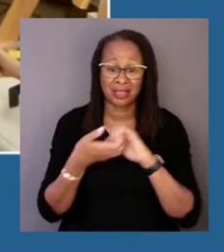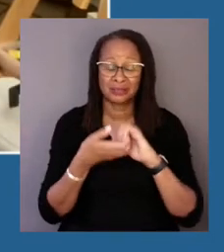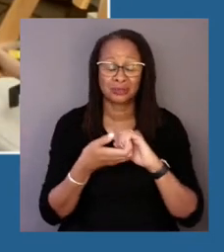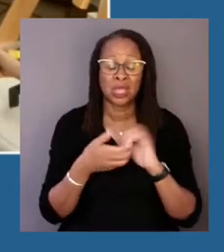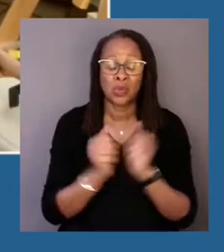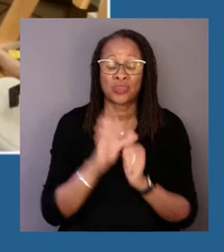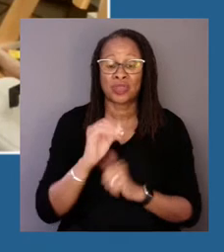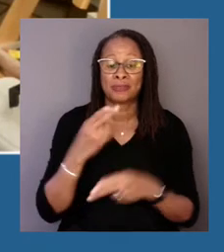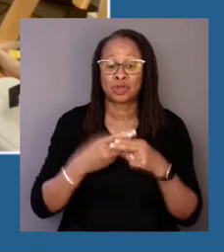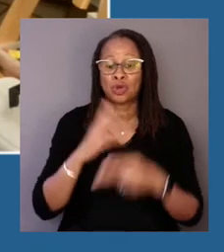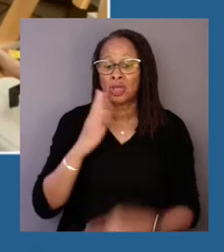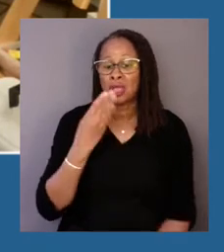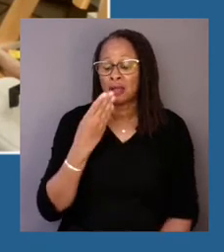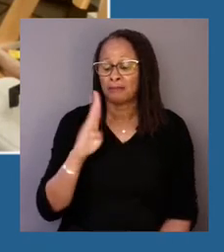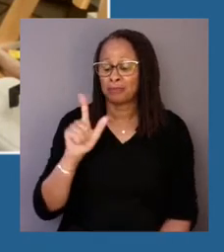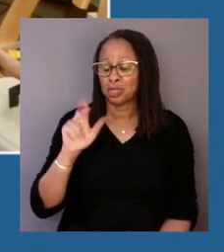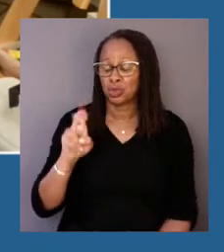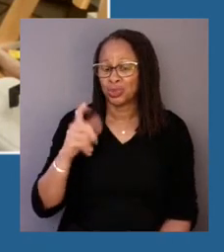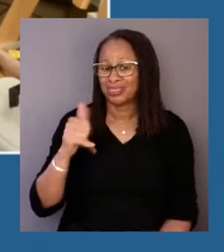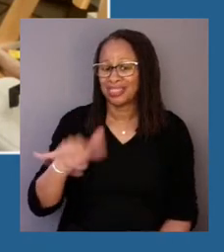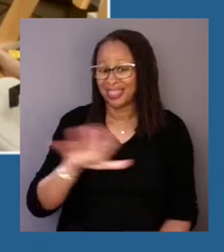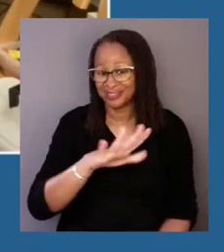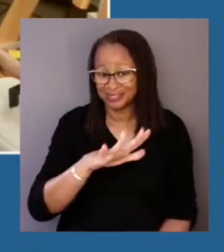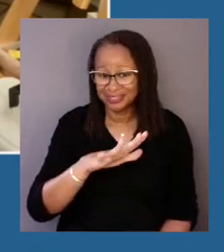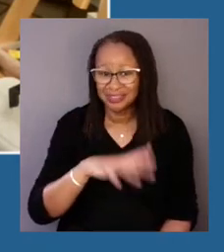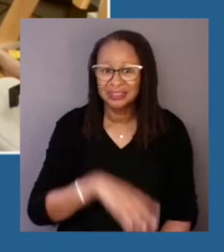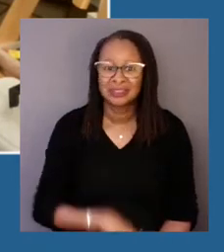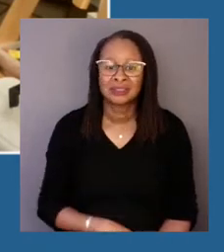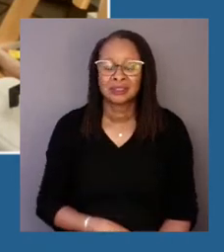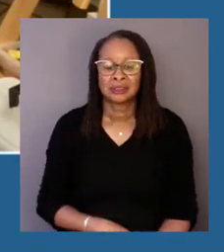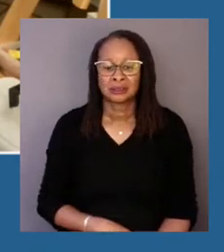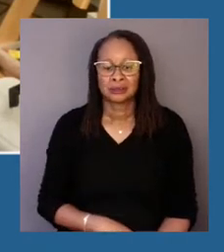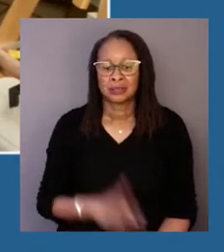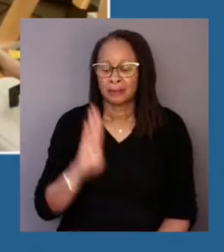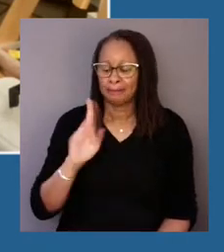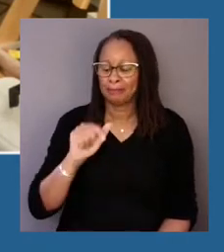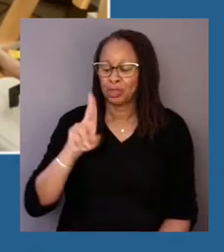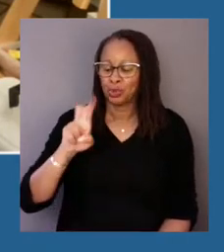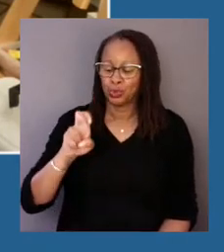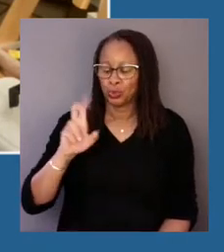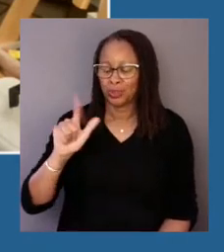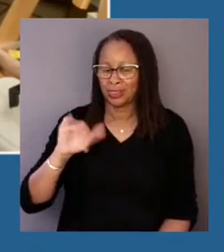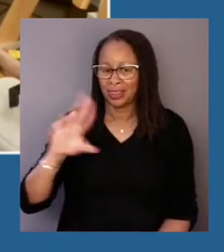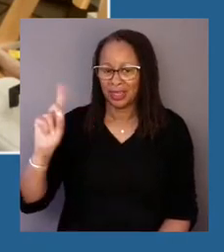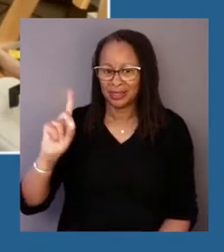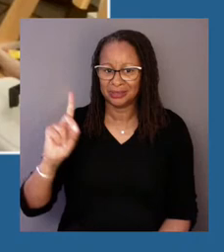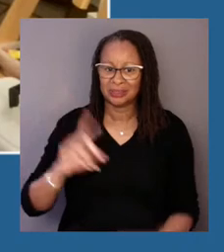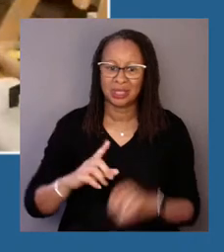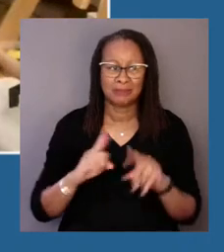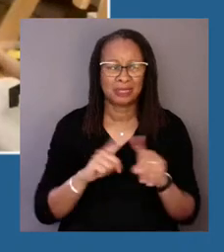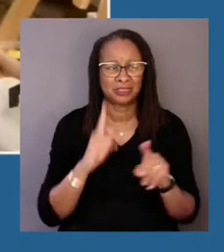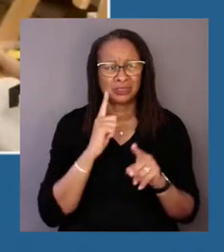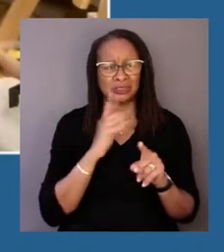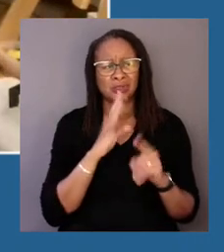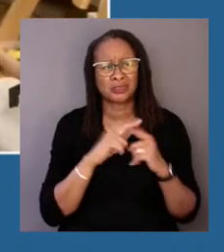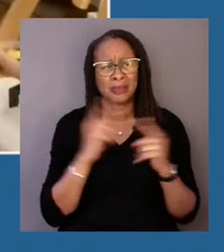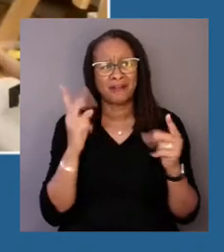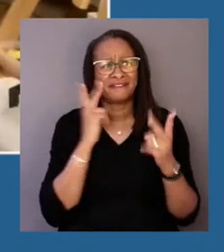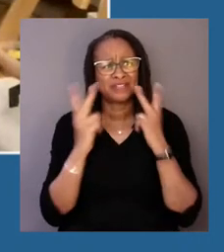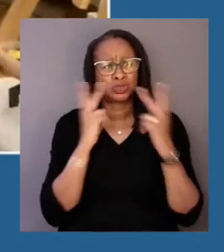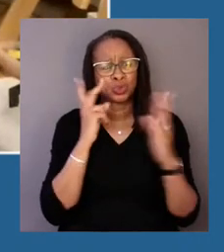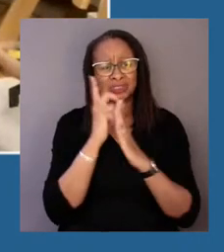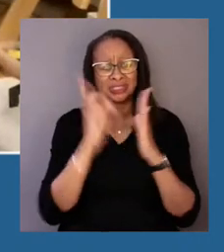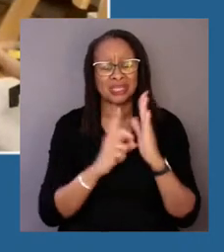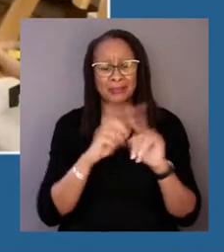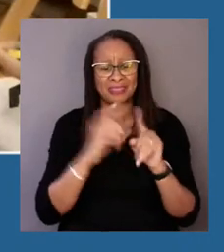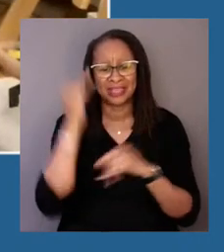it just really, really got me thinking about not just visual design, but the idea of kind of making, like,